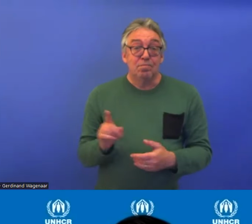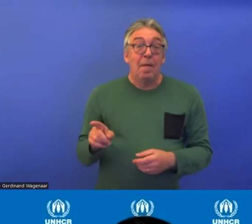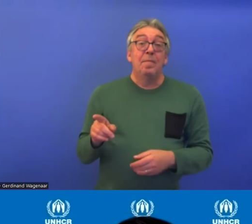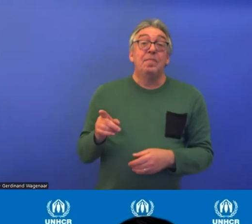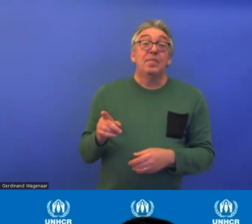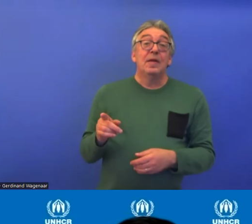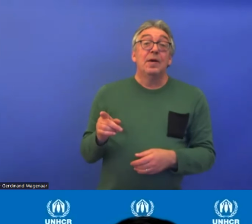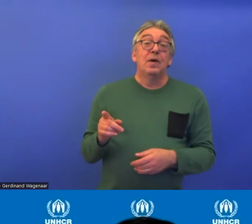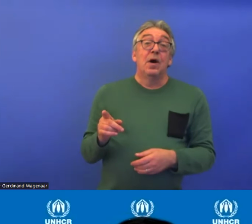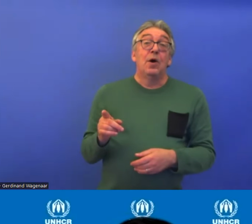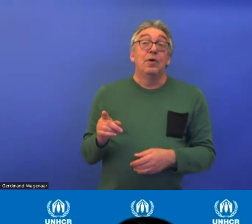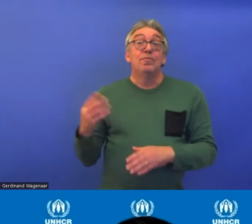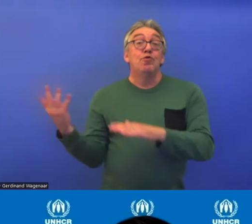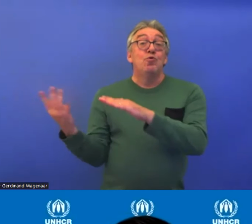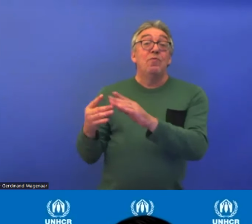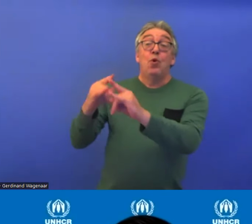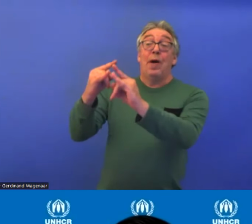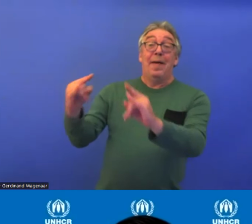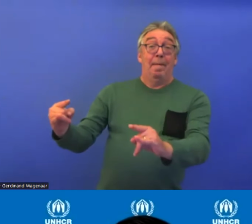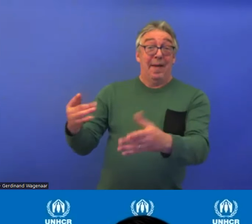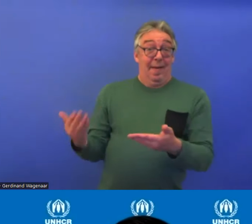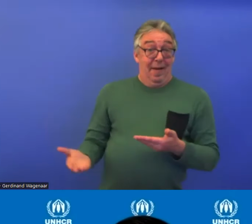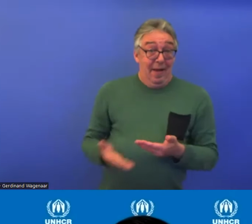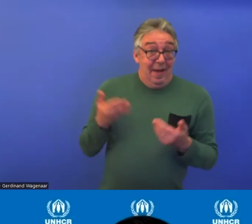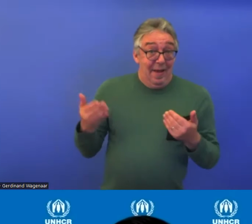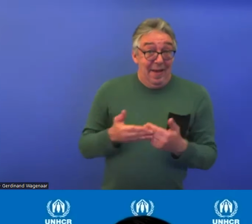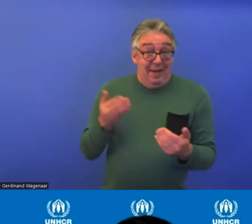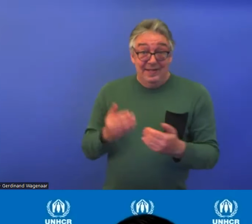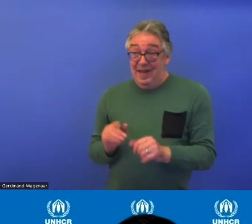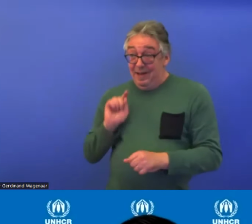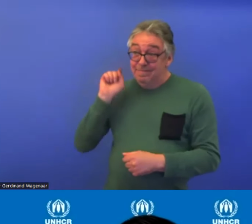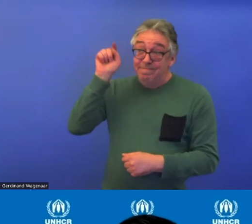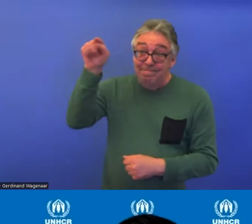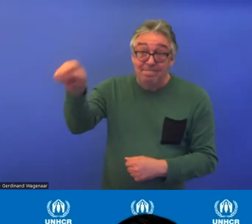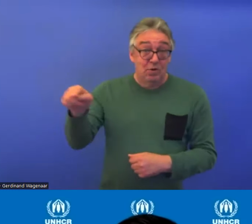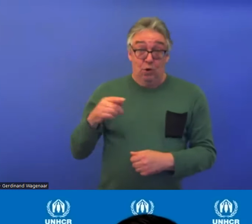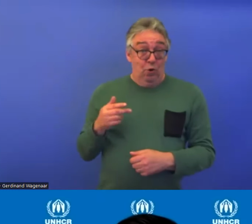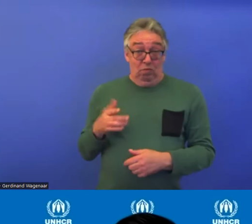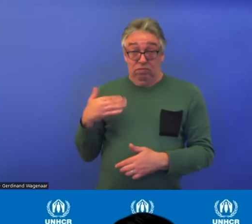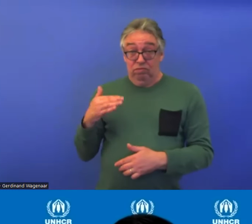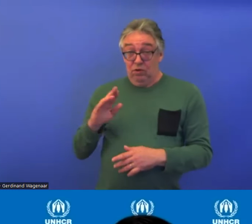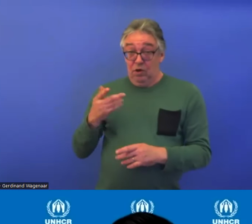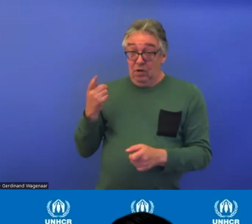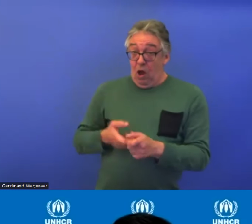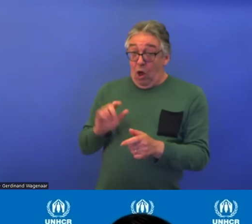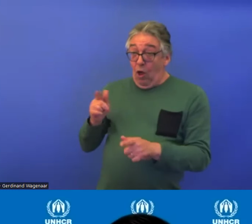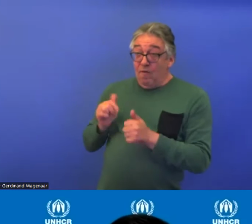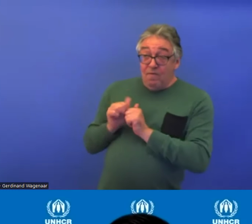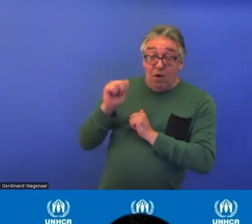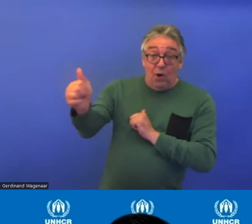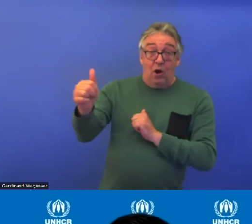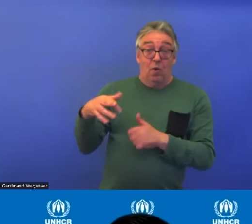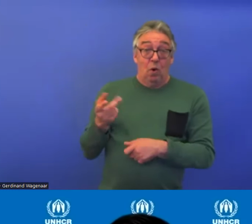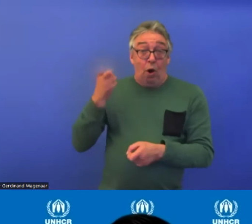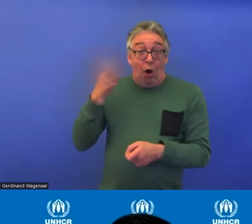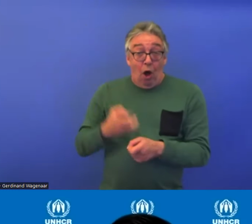those facilities, but we could have remote access virtually and then share recommendations on how to improve accessibility